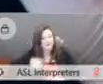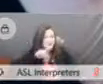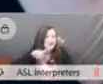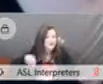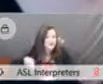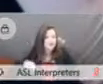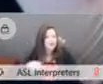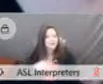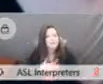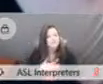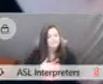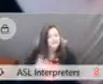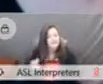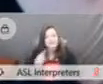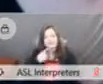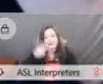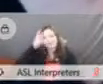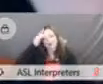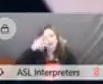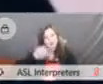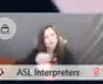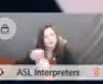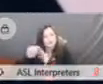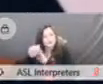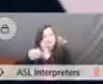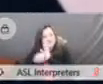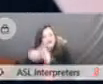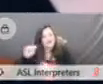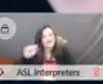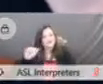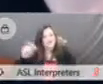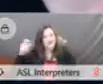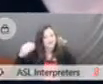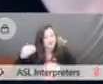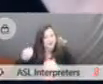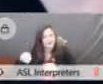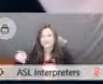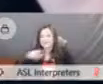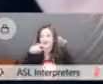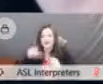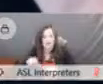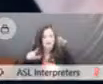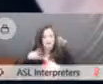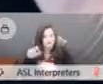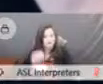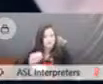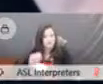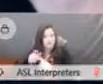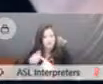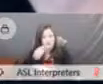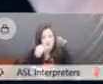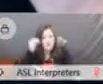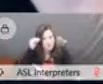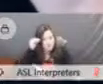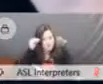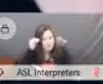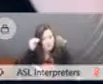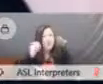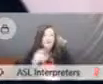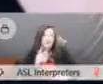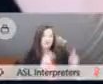He says, my father works in the state tax office and has not been able to work from home. He is visited by the